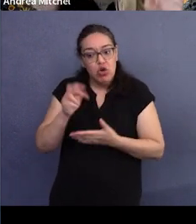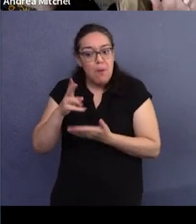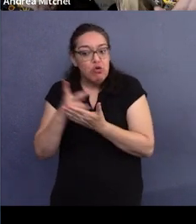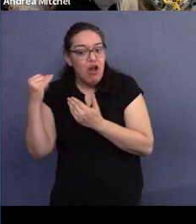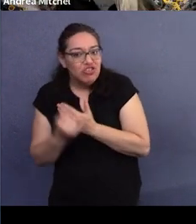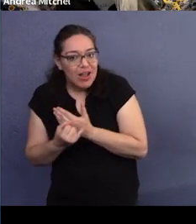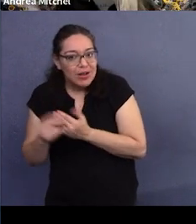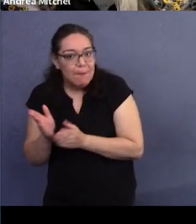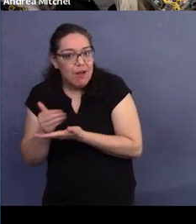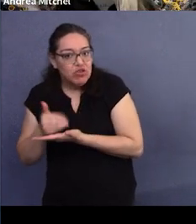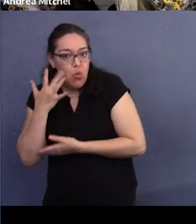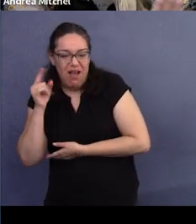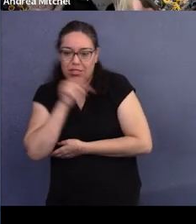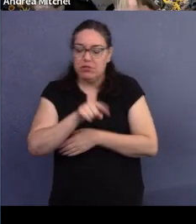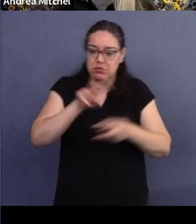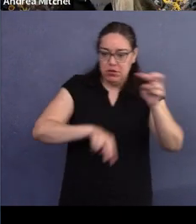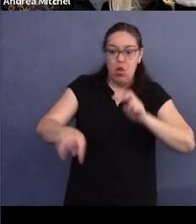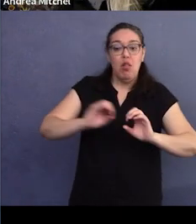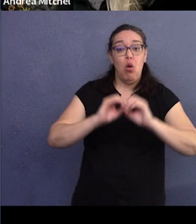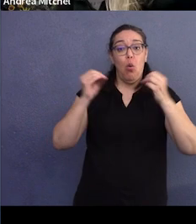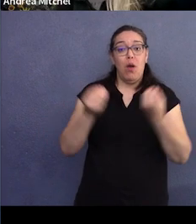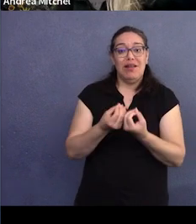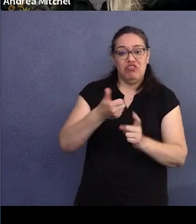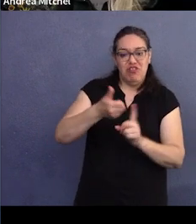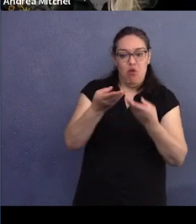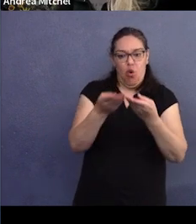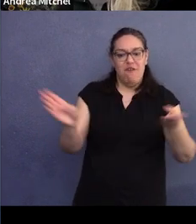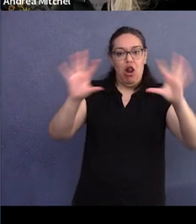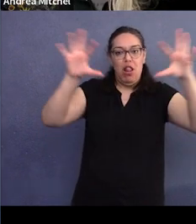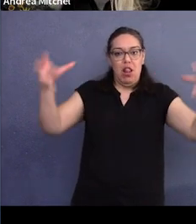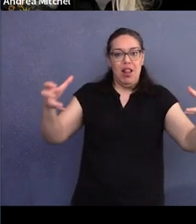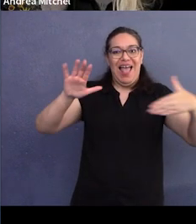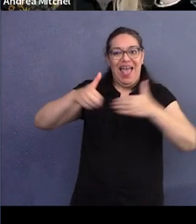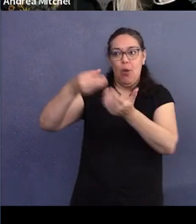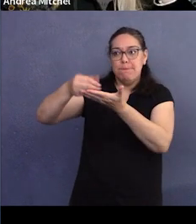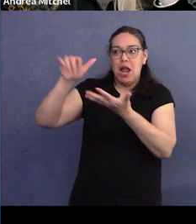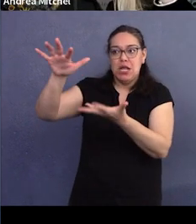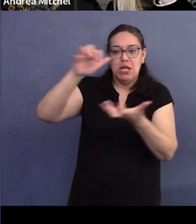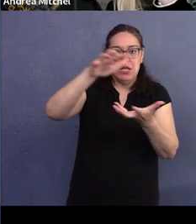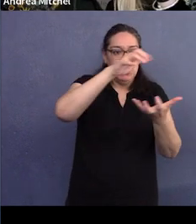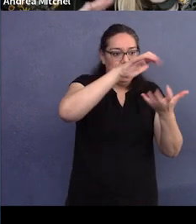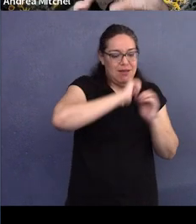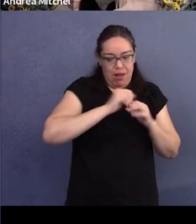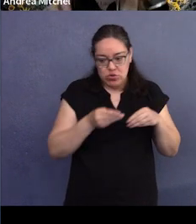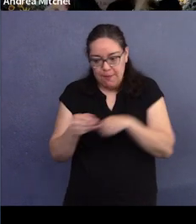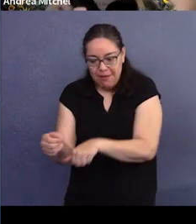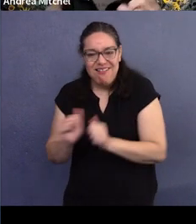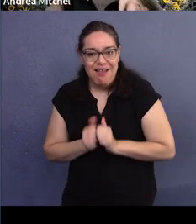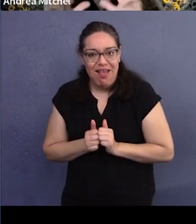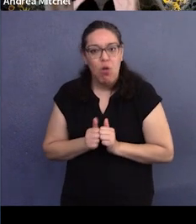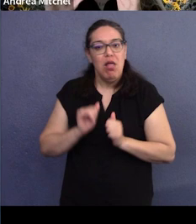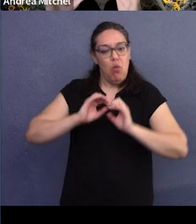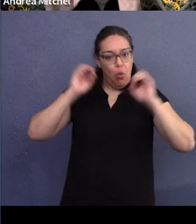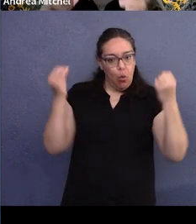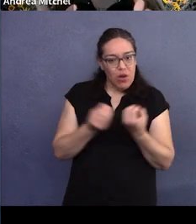at the organization overall. So it looks at how you're bringing money in and then how you're expending it. So there's a